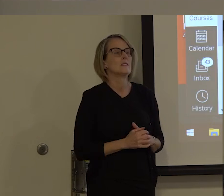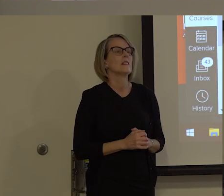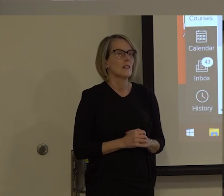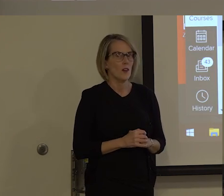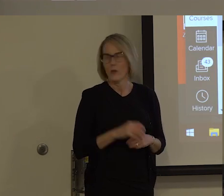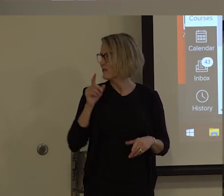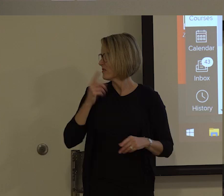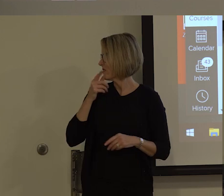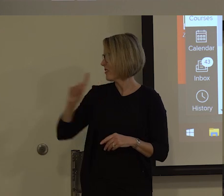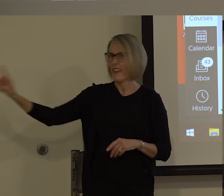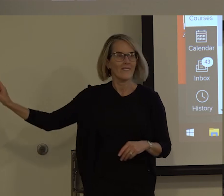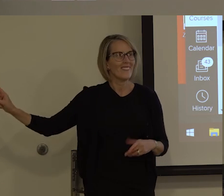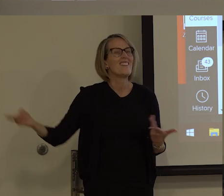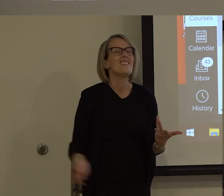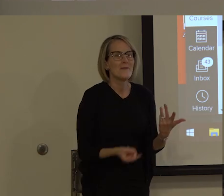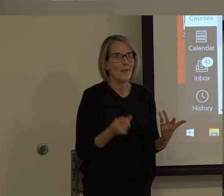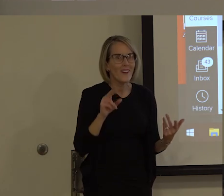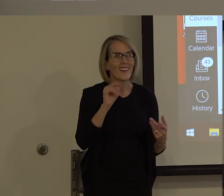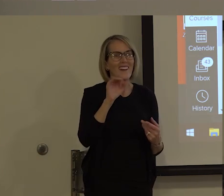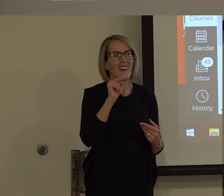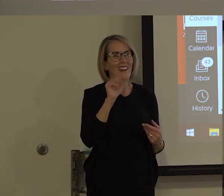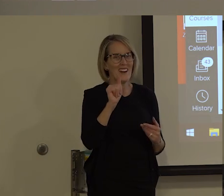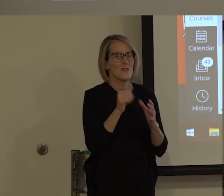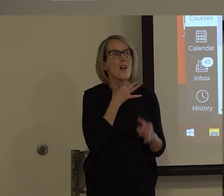she just left, but the pronunciation stuff.